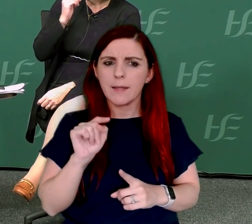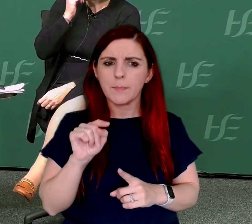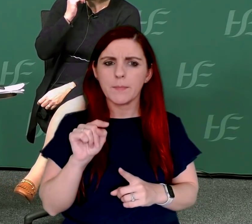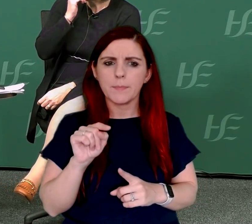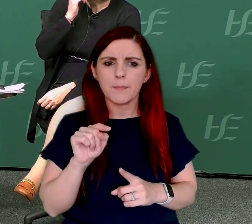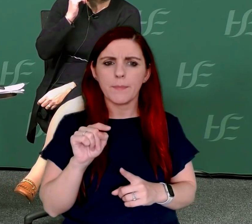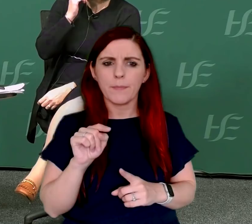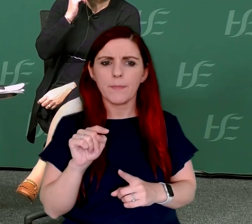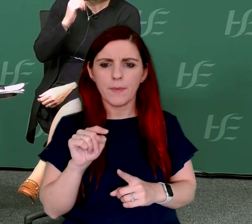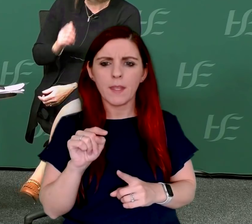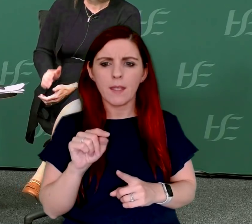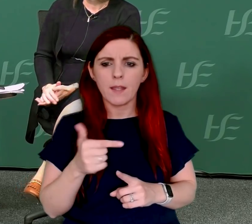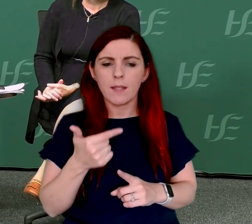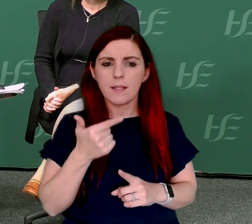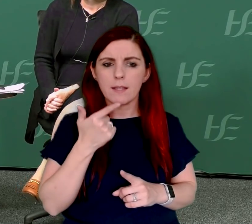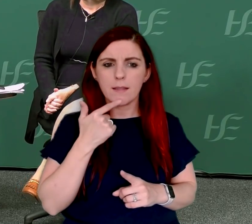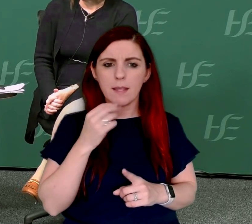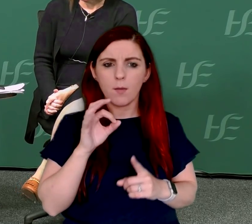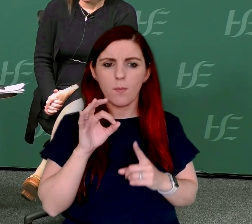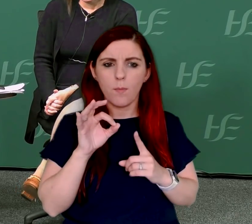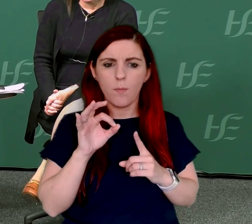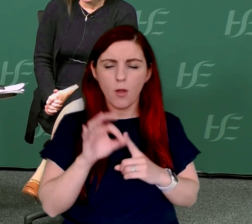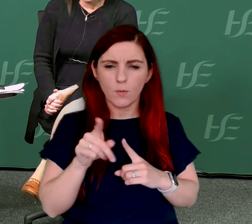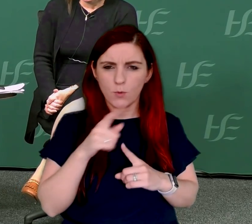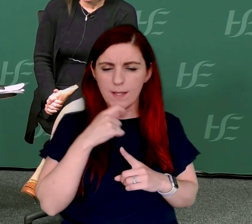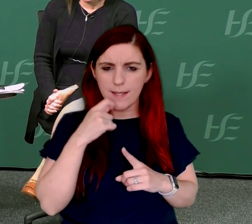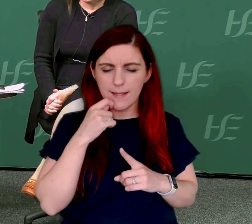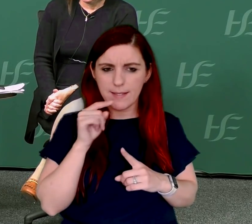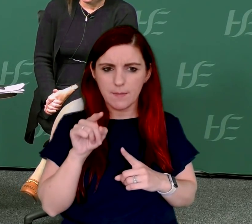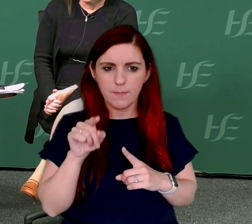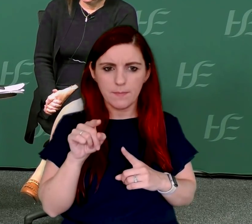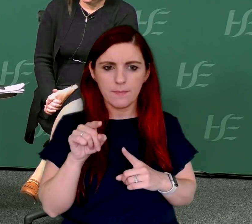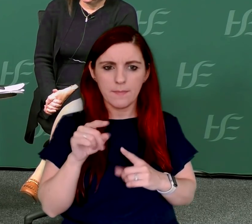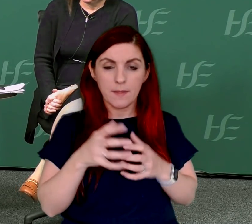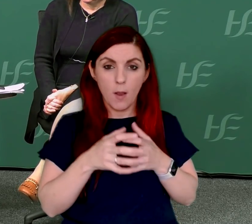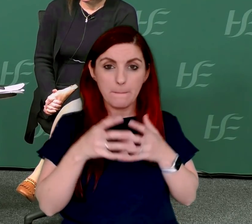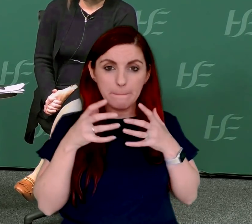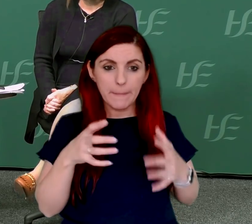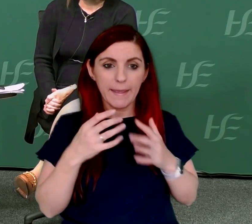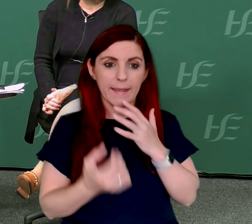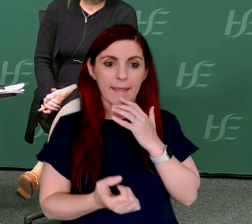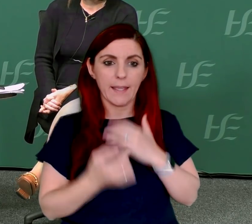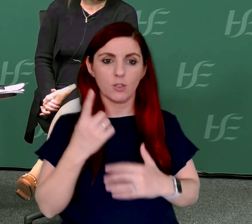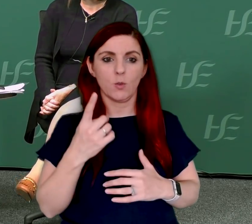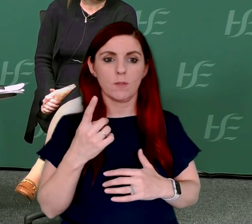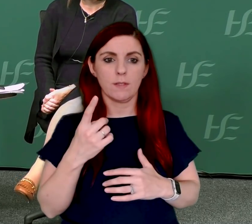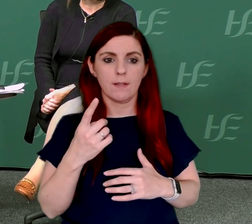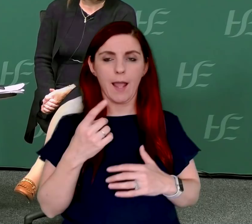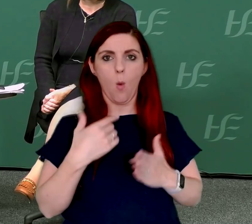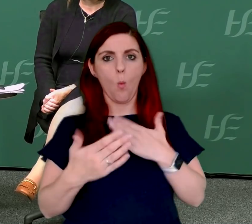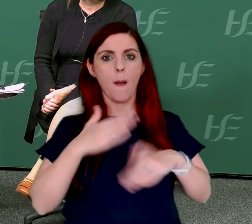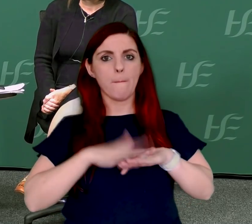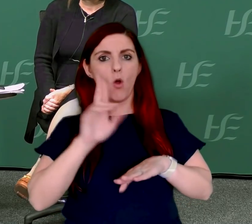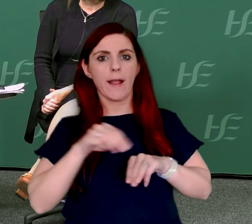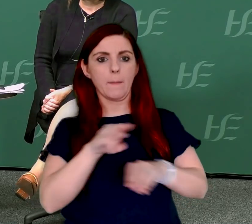second point I do just want to make, Paul, these are big issues. What more can the public do? Exactly what we have